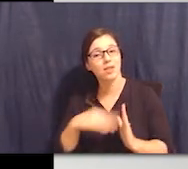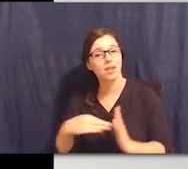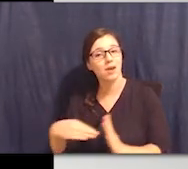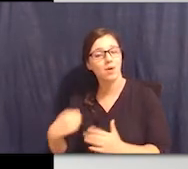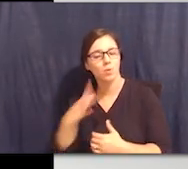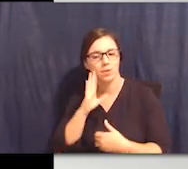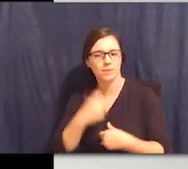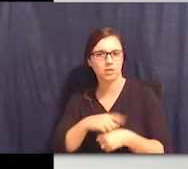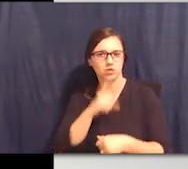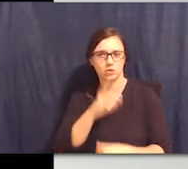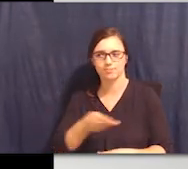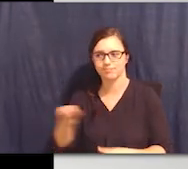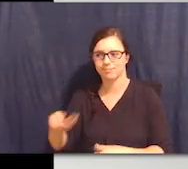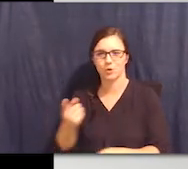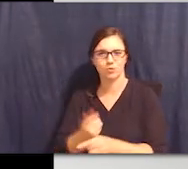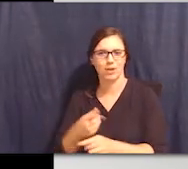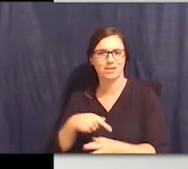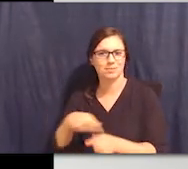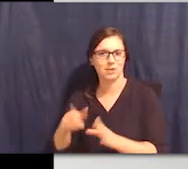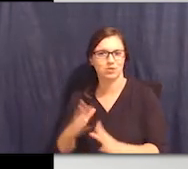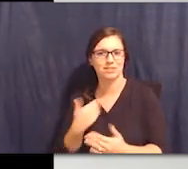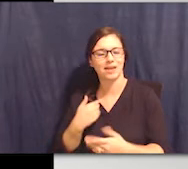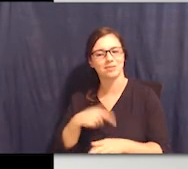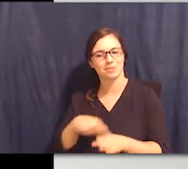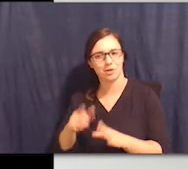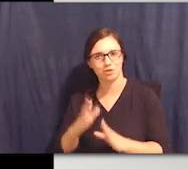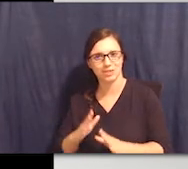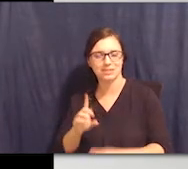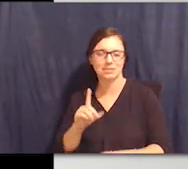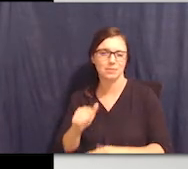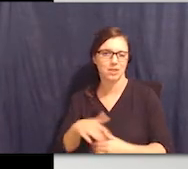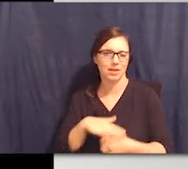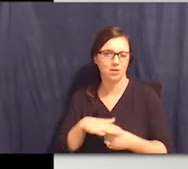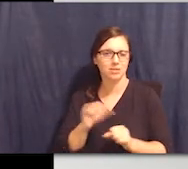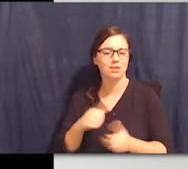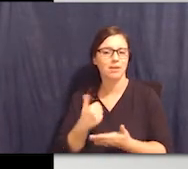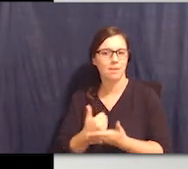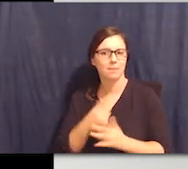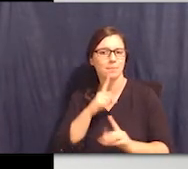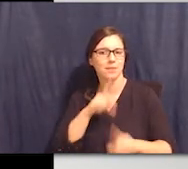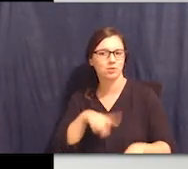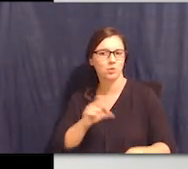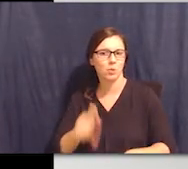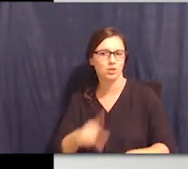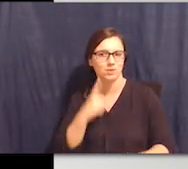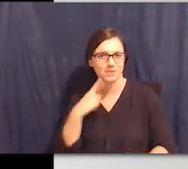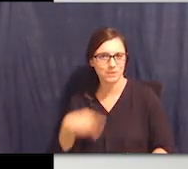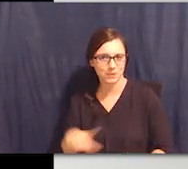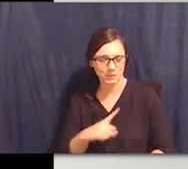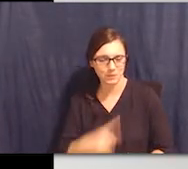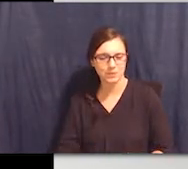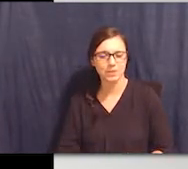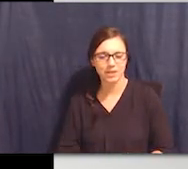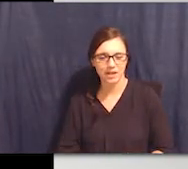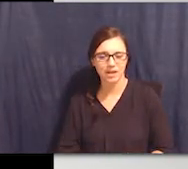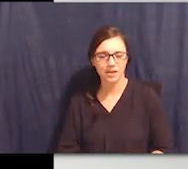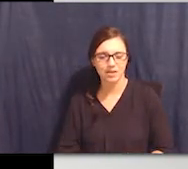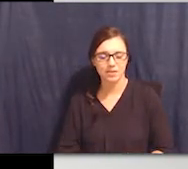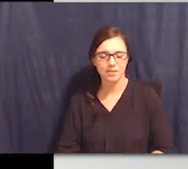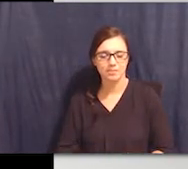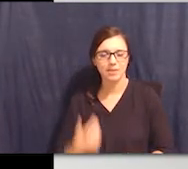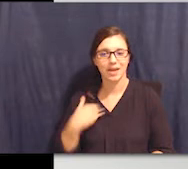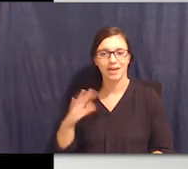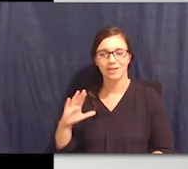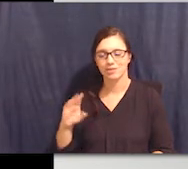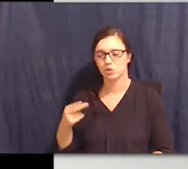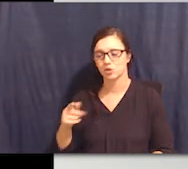will make sure to get them to the right specialist. We have specialists in disability areas who can help answer questions for you. I have